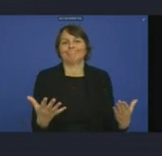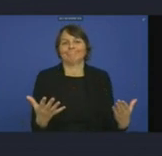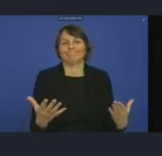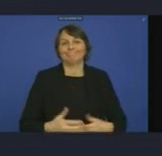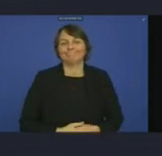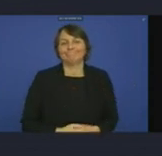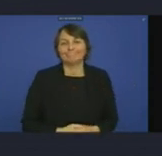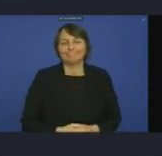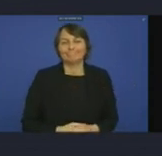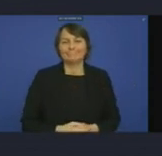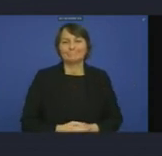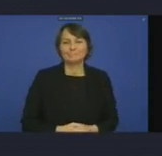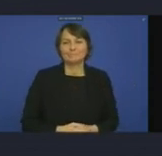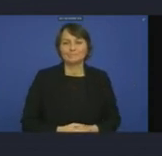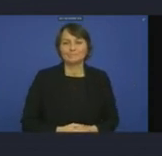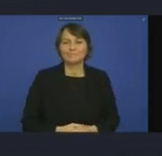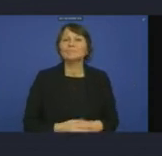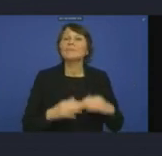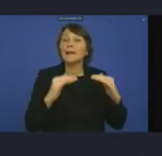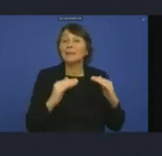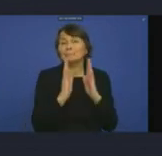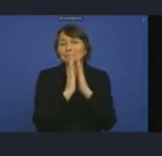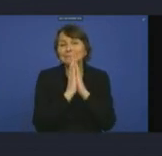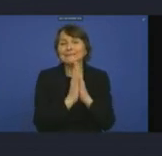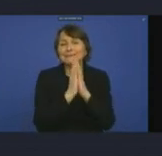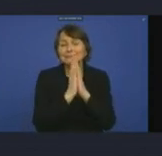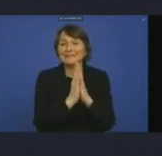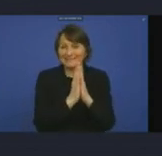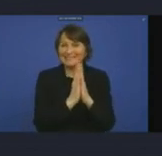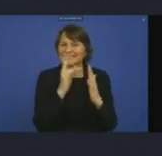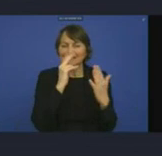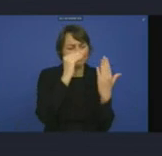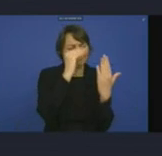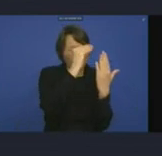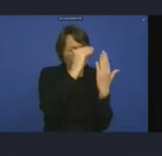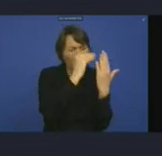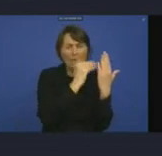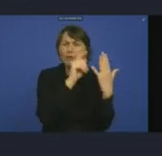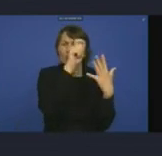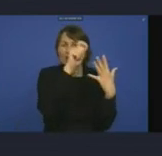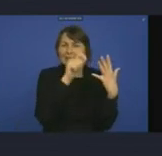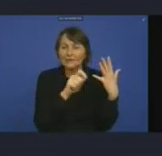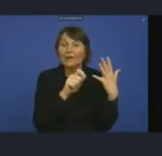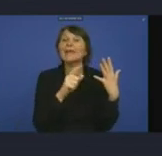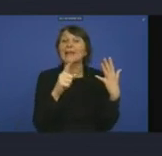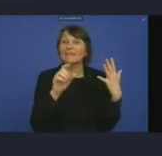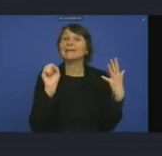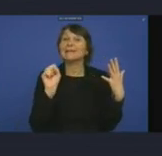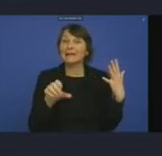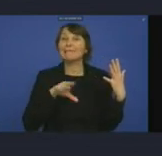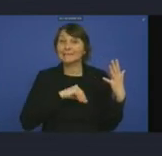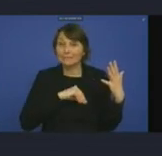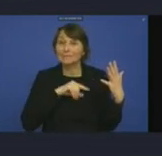Also, read carefully the eligibility criteria, duration, place of venues, size of